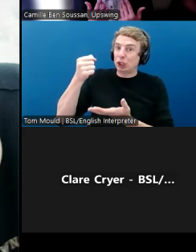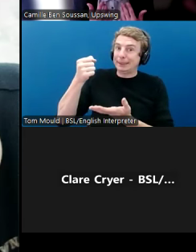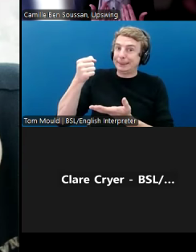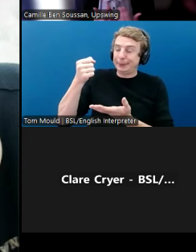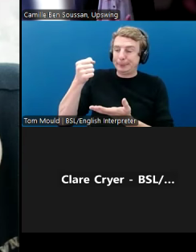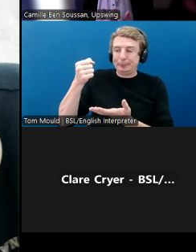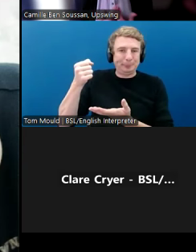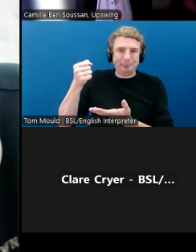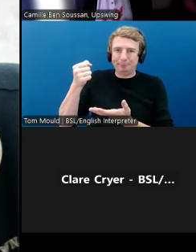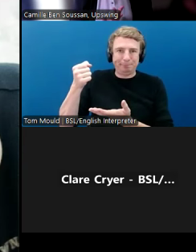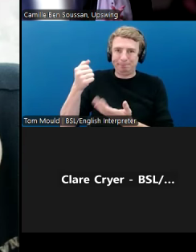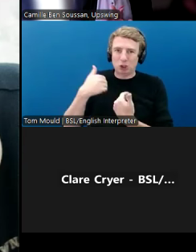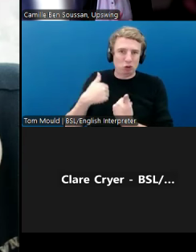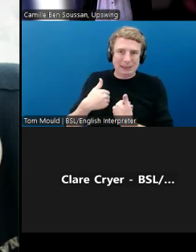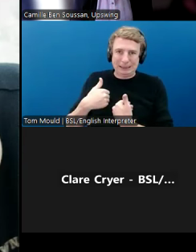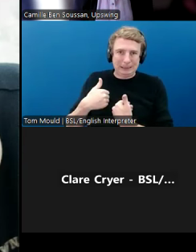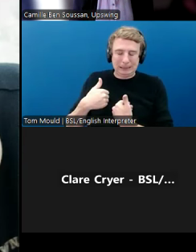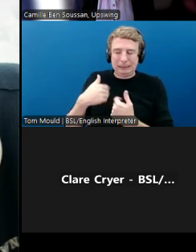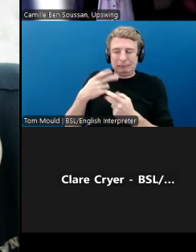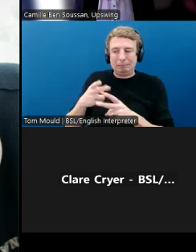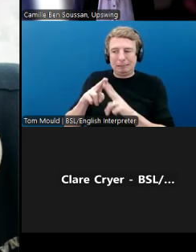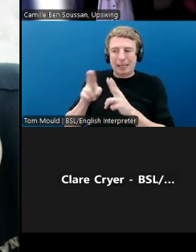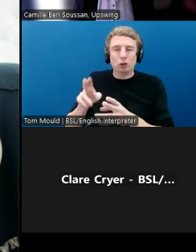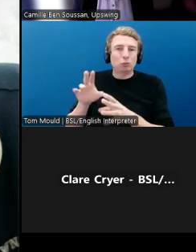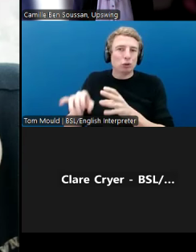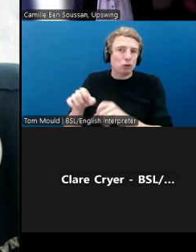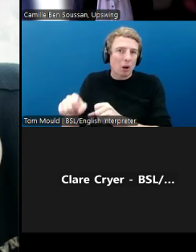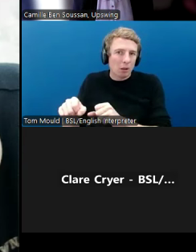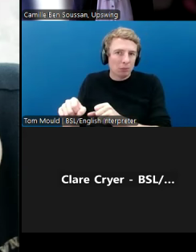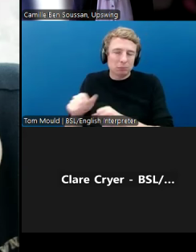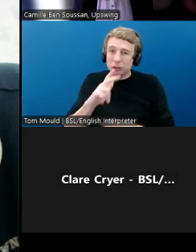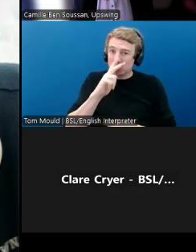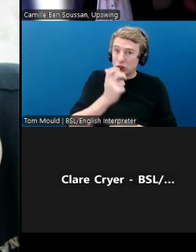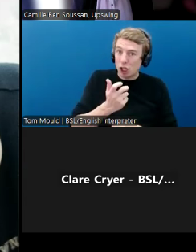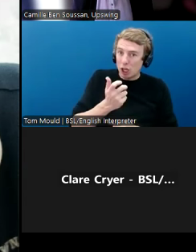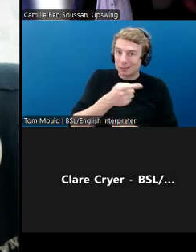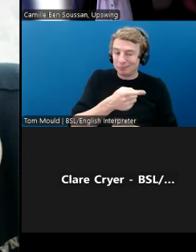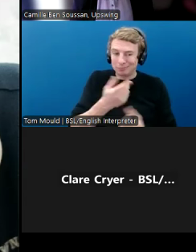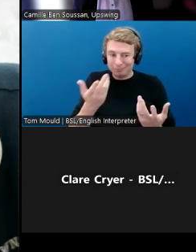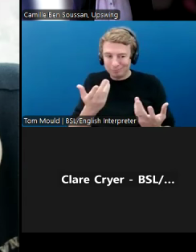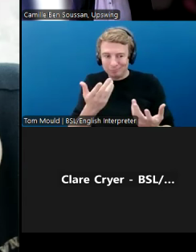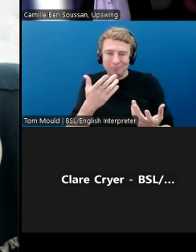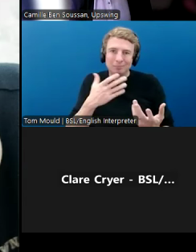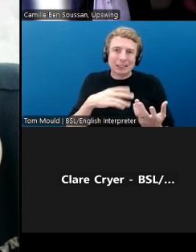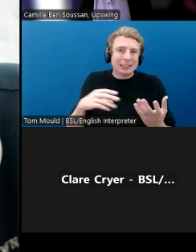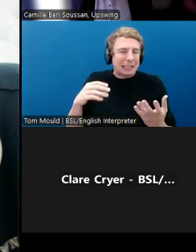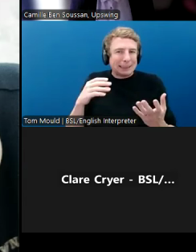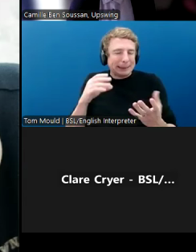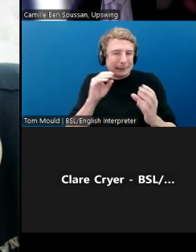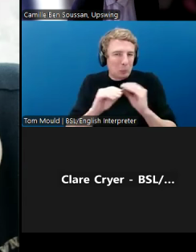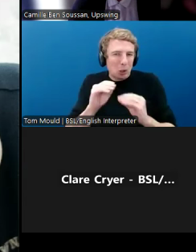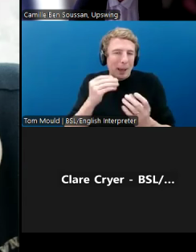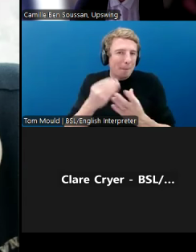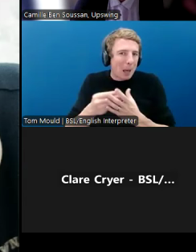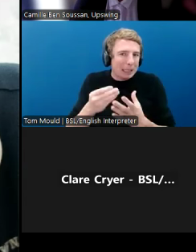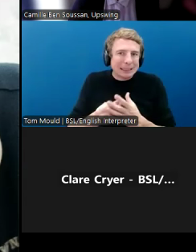with the funding, but care homes usually struggle to find the kind of budgets that's needed for a circus.